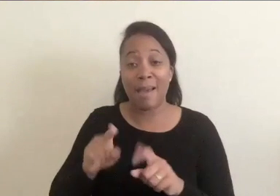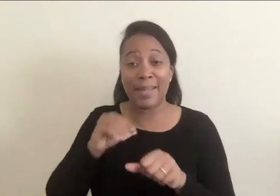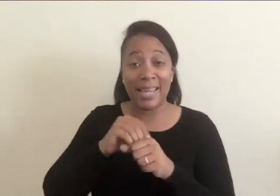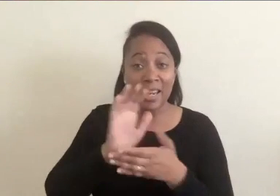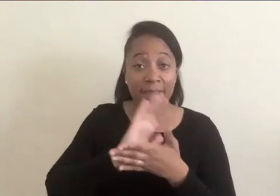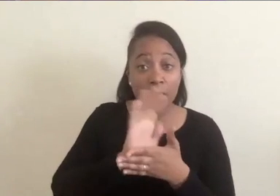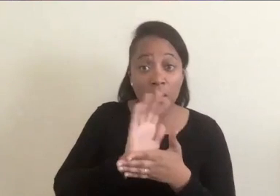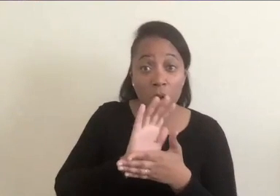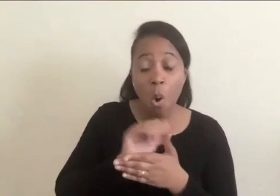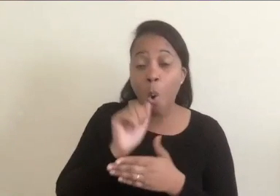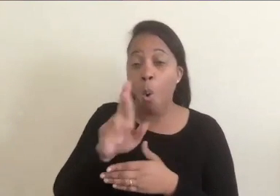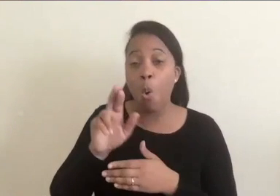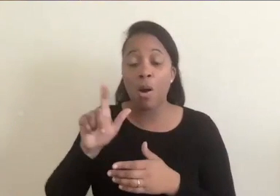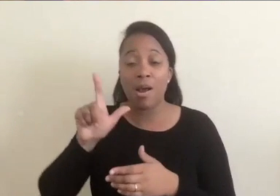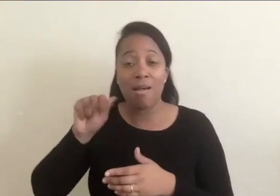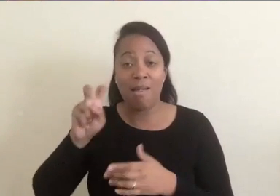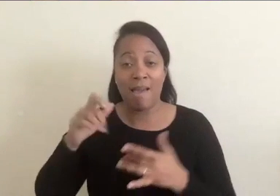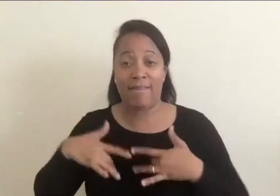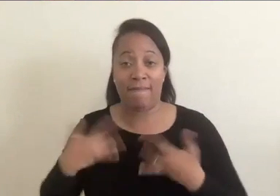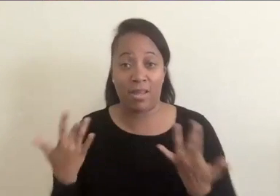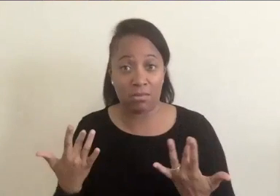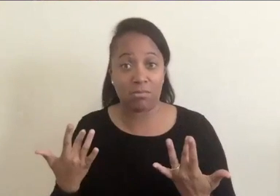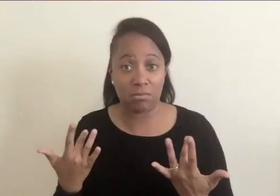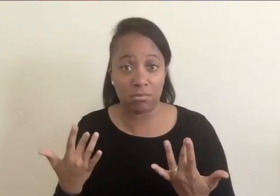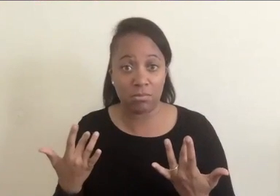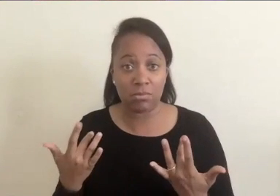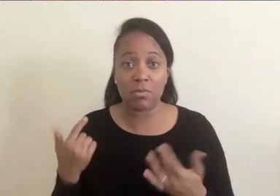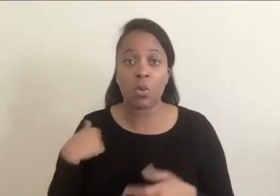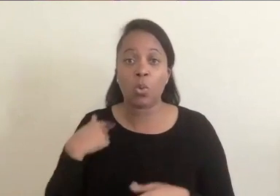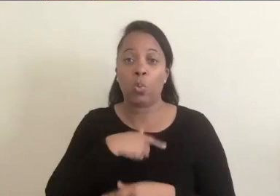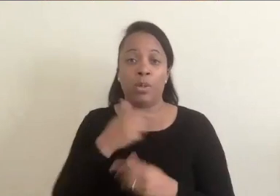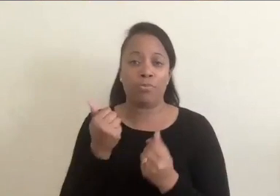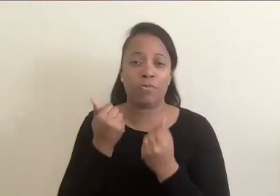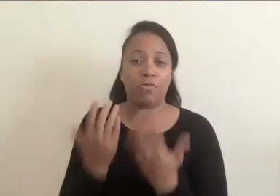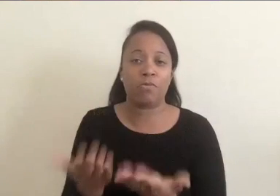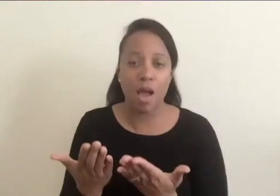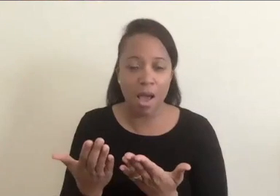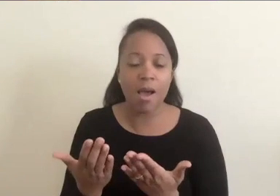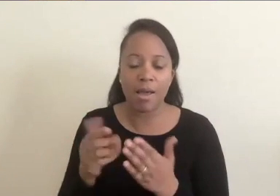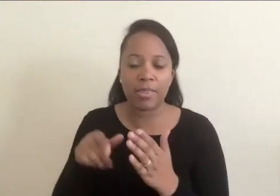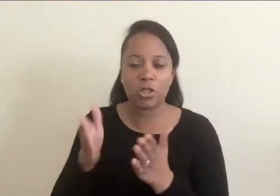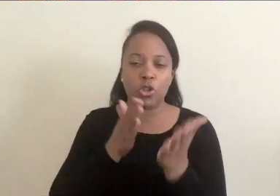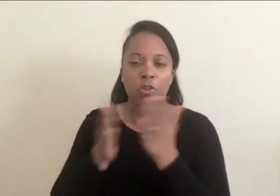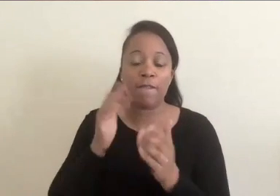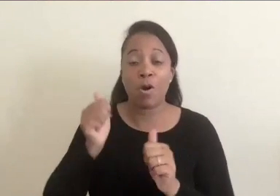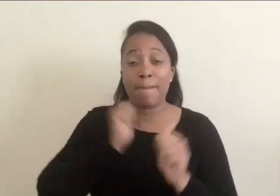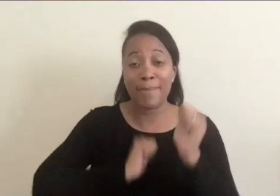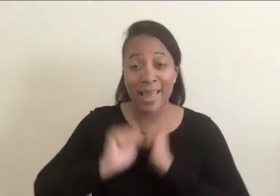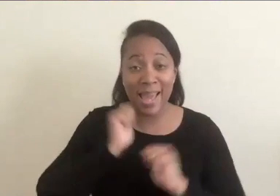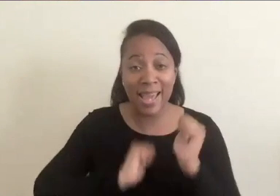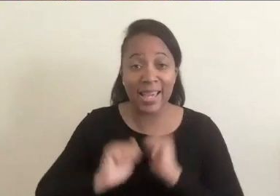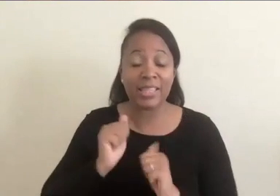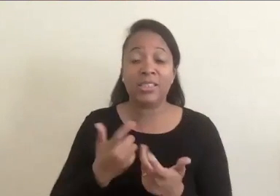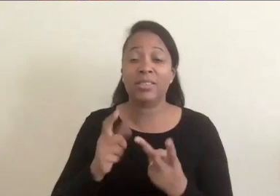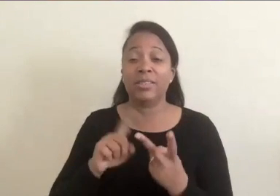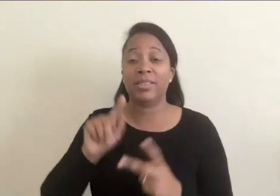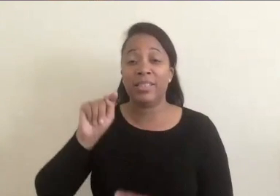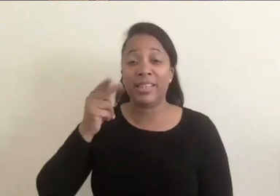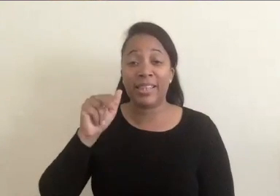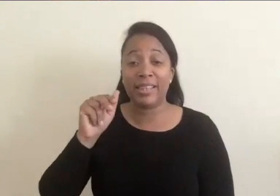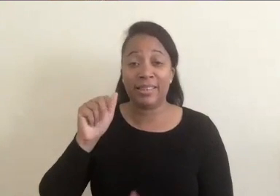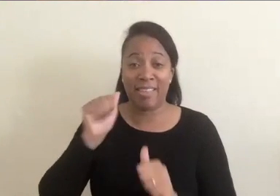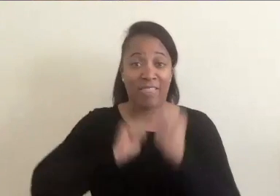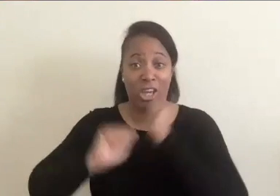in a video or at a live event. And we provide this service for training seminars, for plays, for